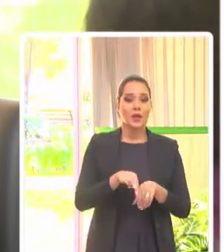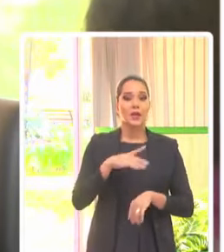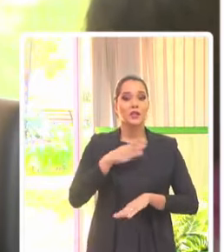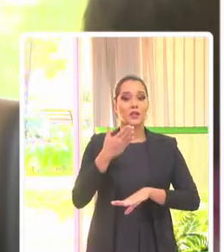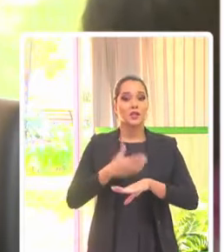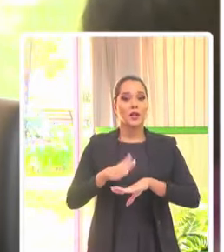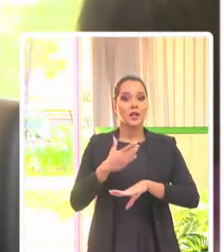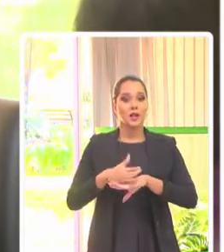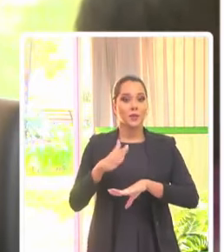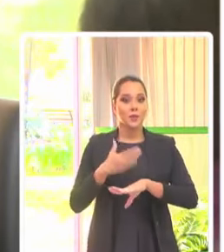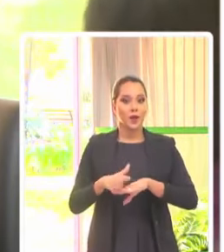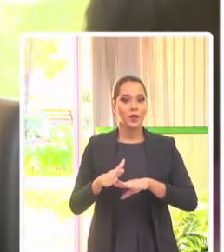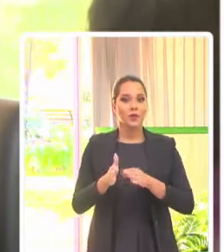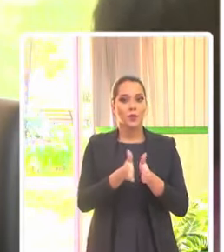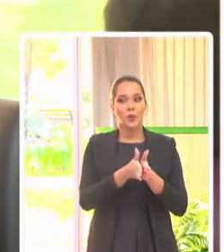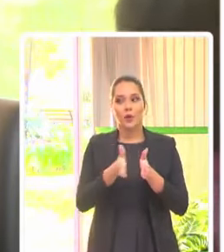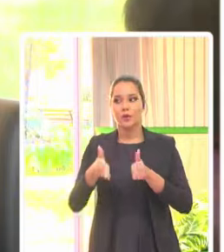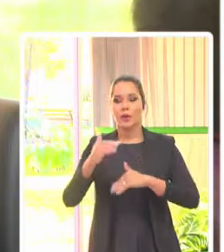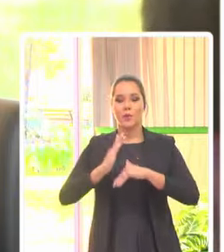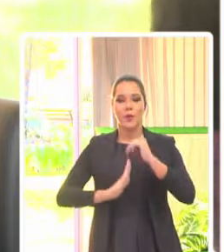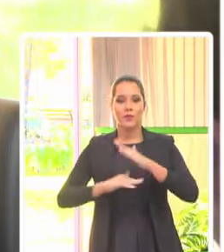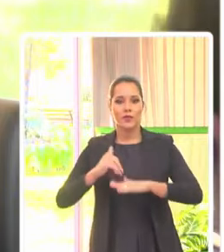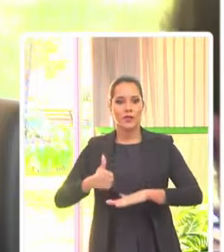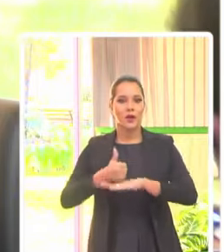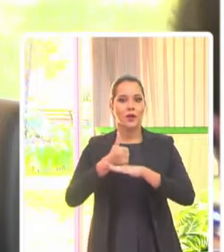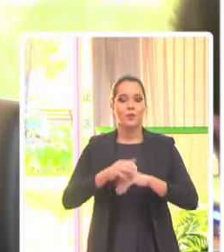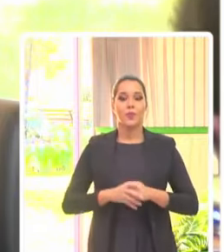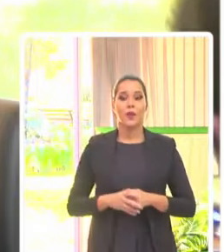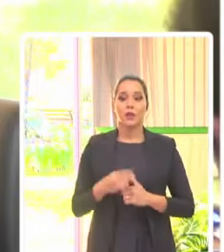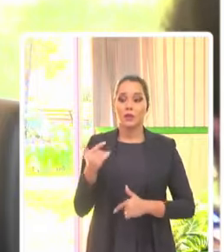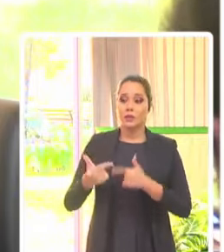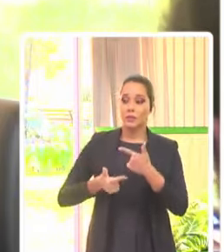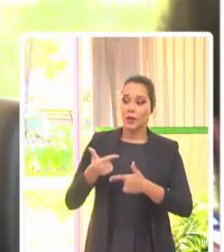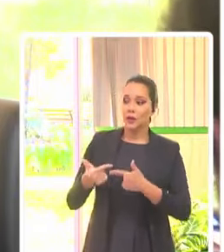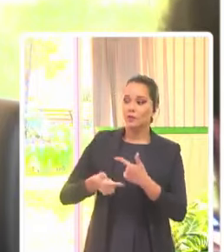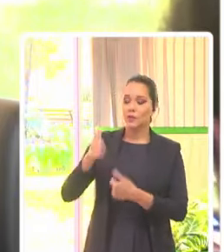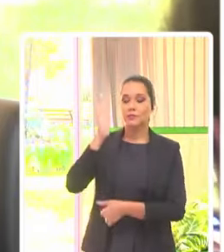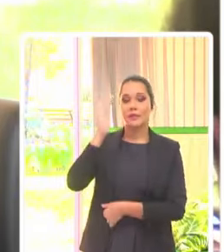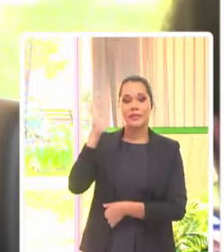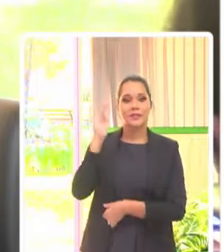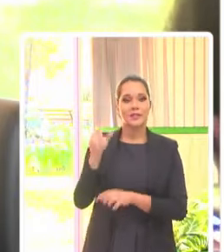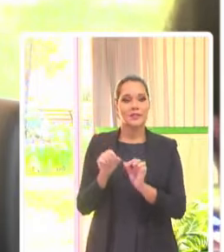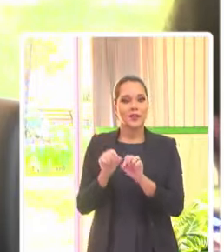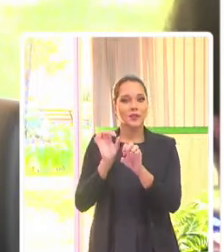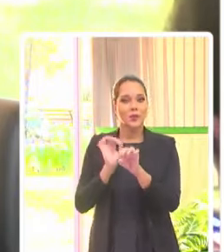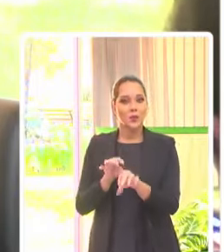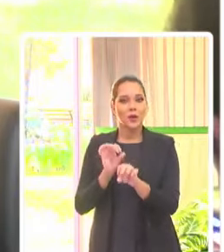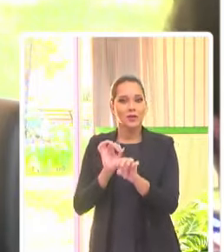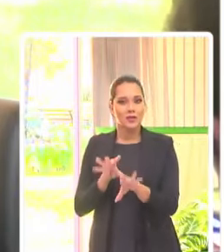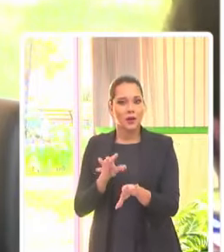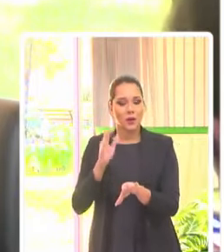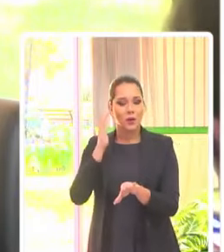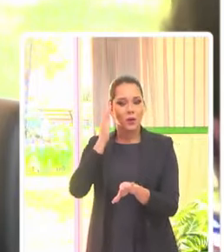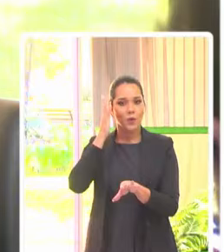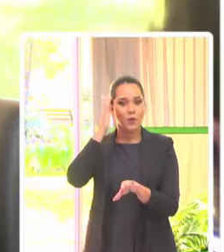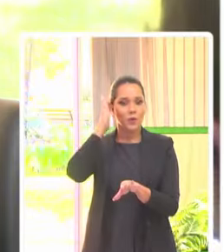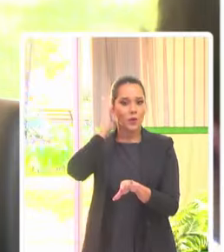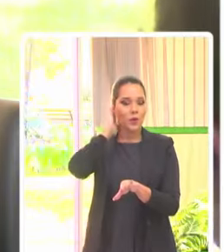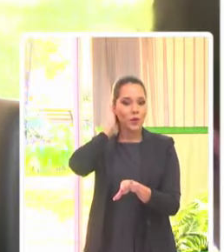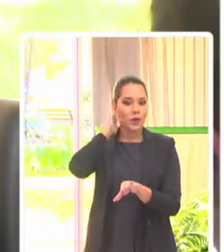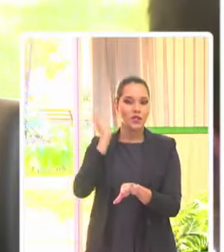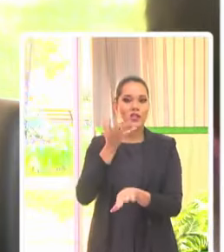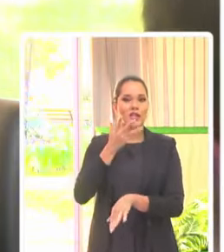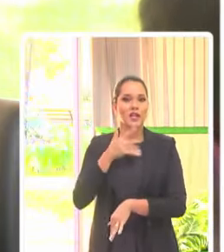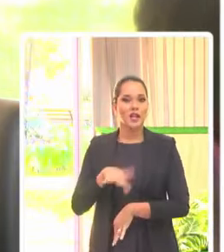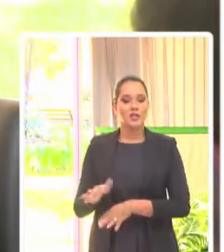know, we've operated under this assumption that we do our education from K through 12 as children, and then we do a